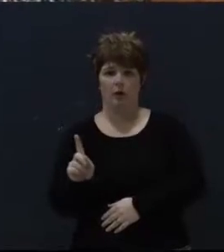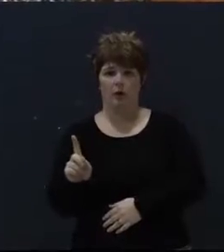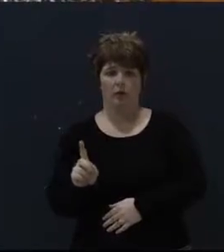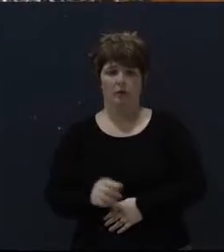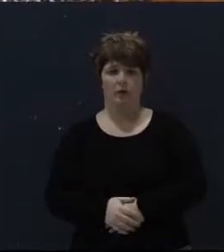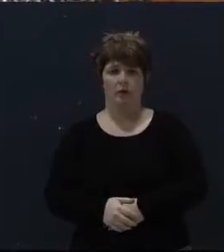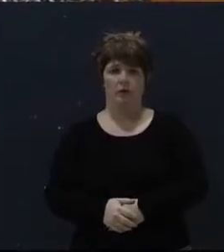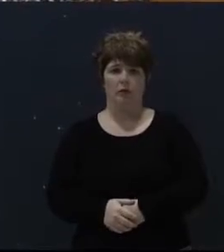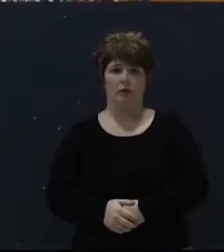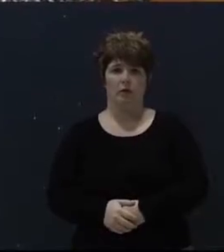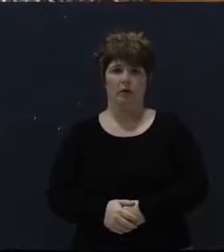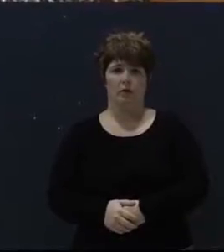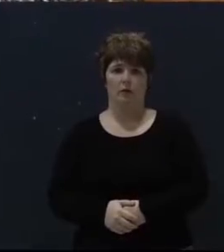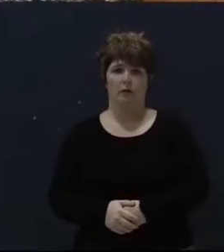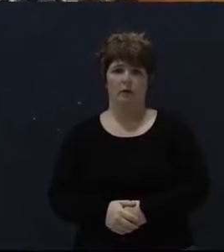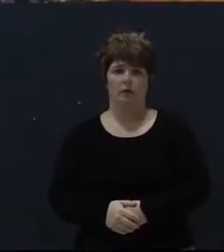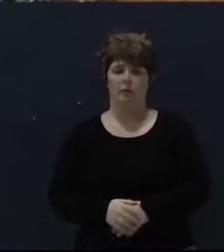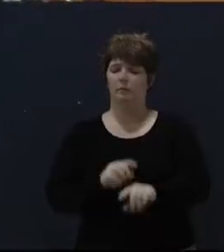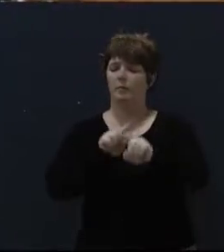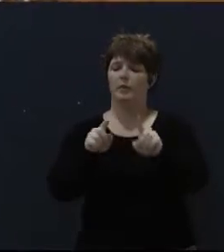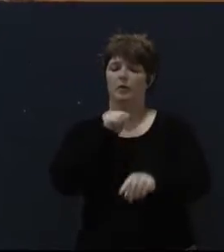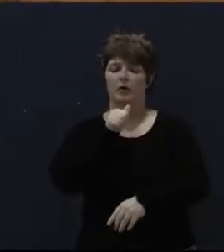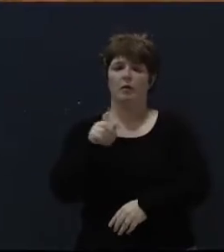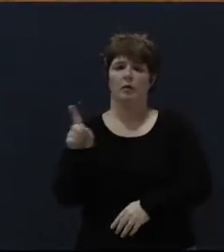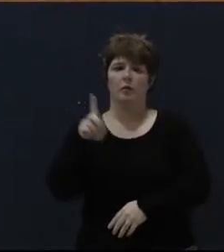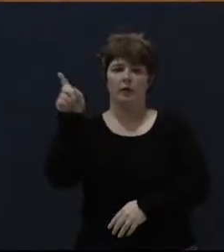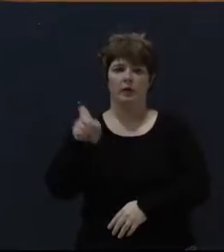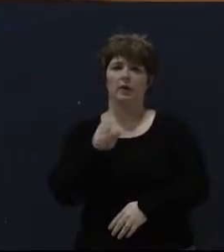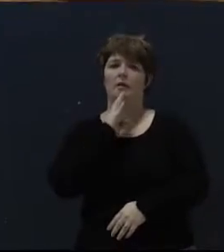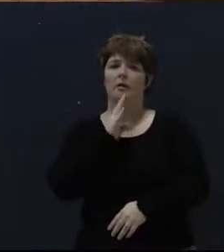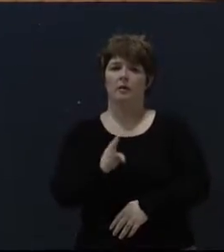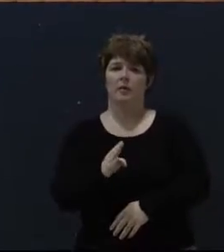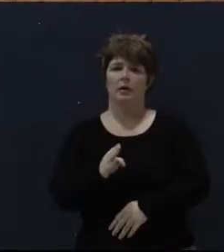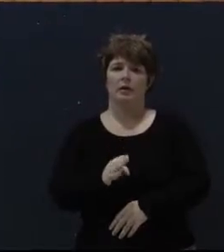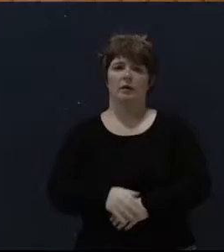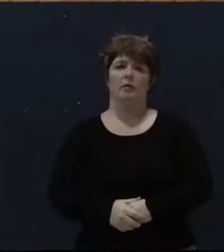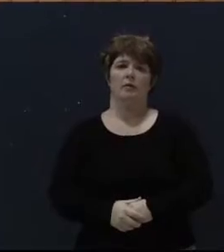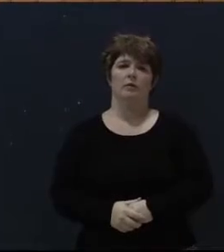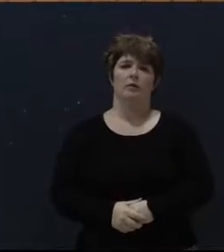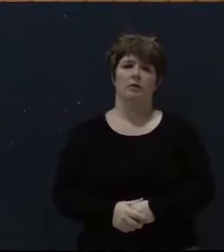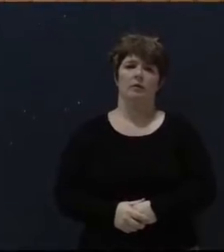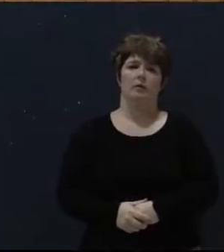We're getting somewhere, but we ain't got where we need to be yet. Because see,